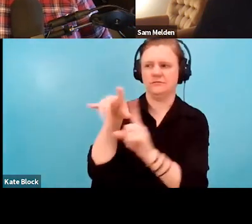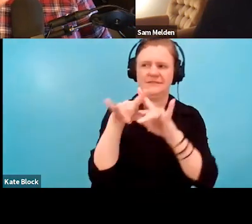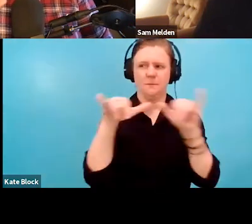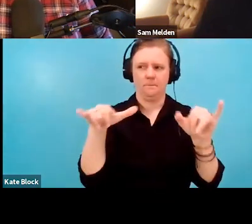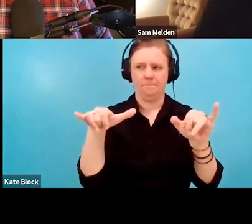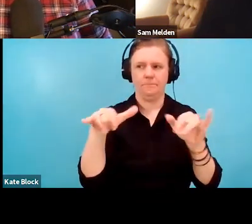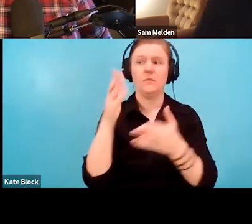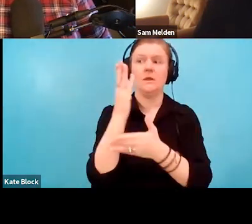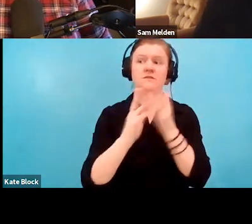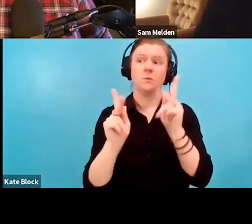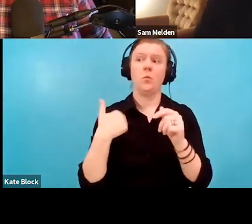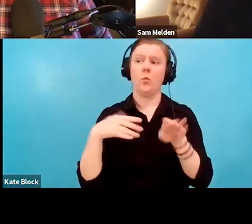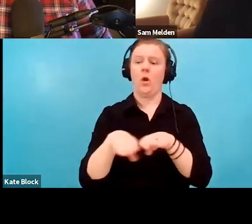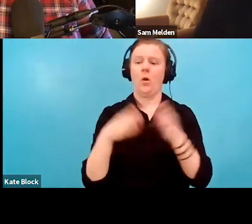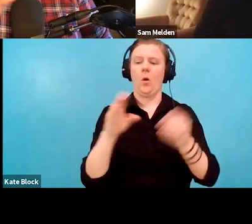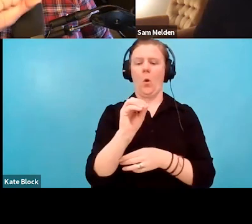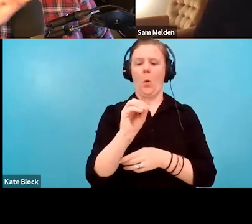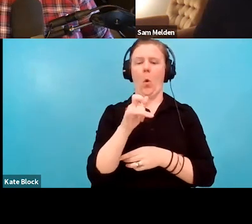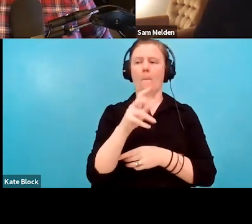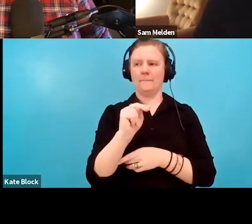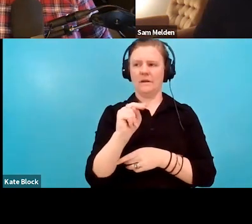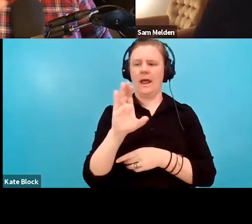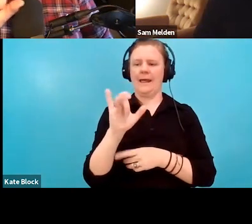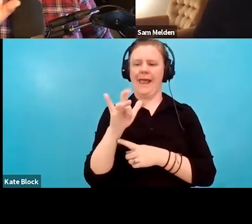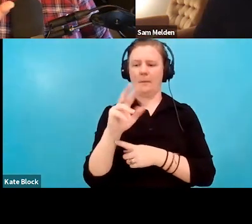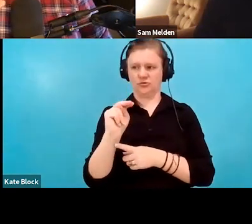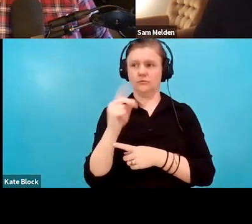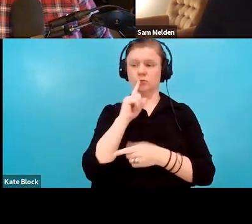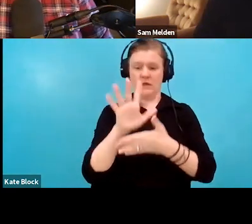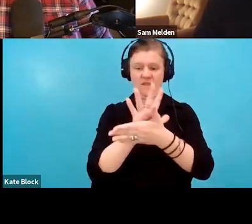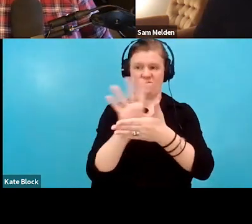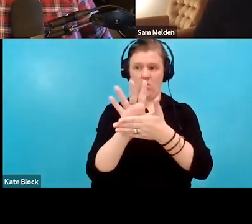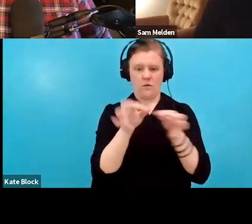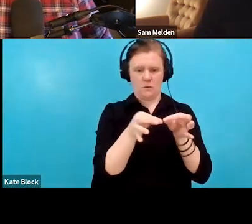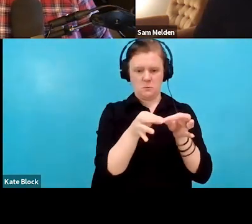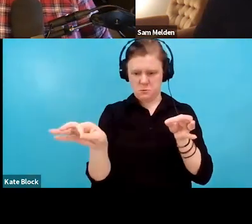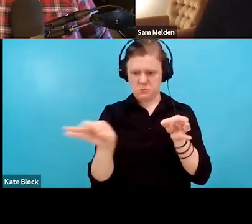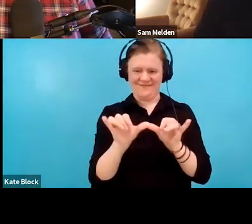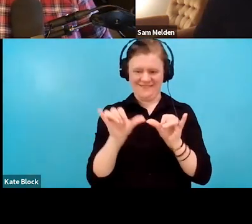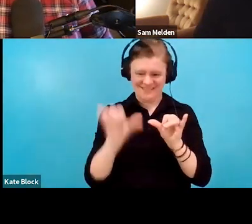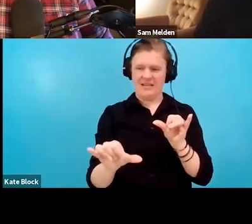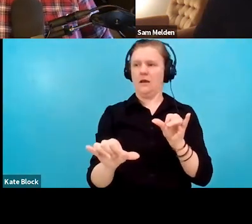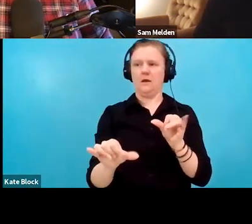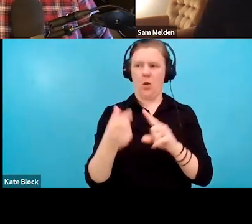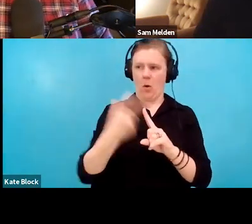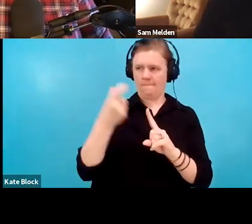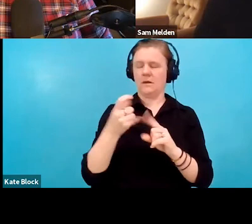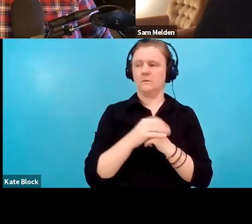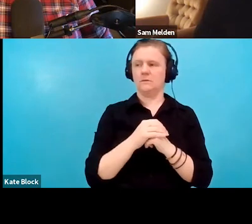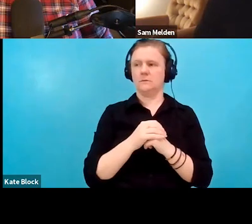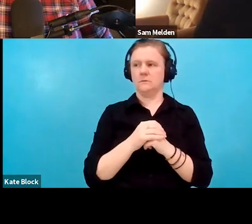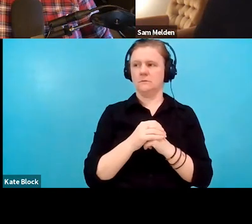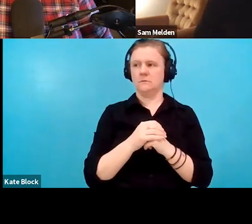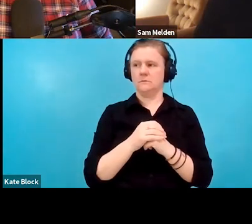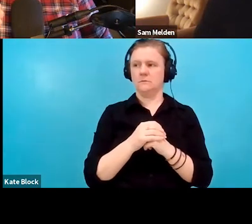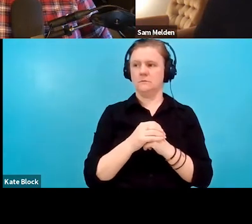open captions, meaning the text is burned into the bottom of the video and the video would start auto-playing. The idea being that if